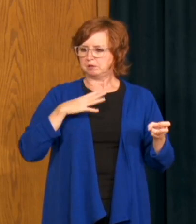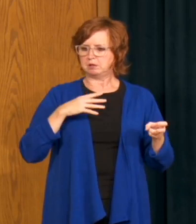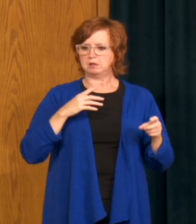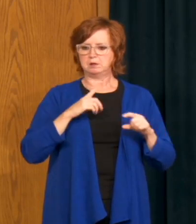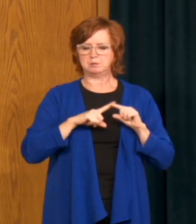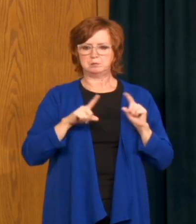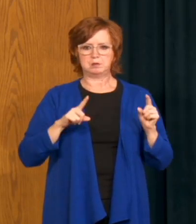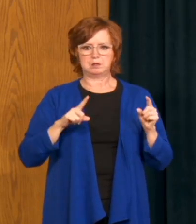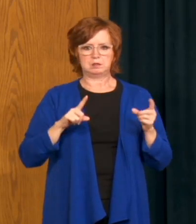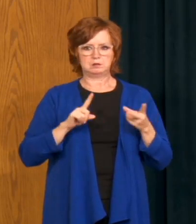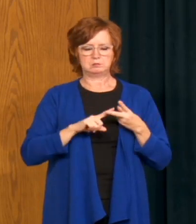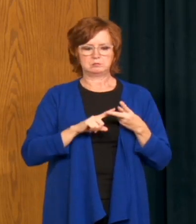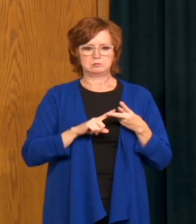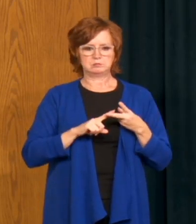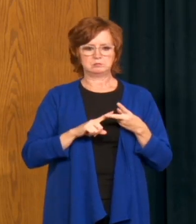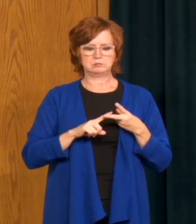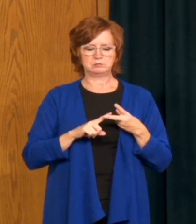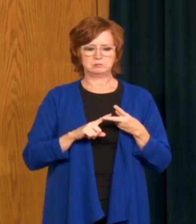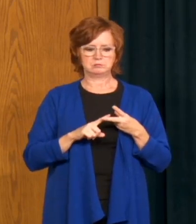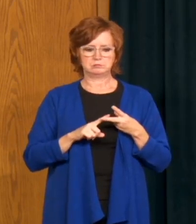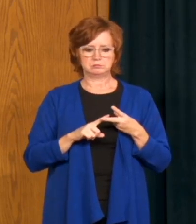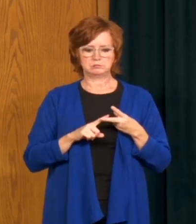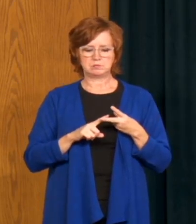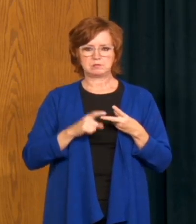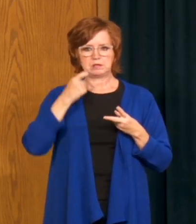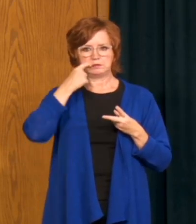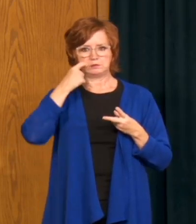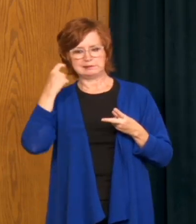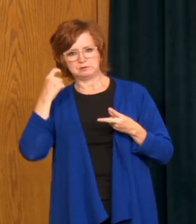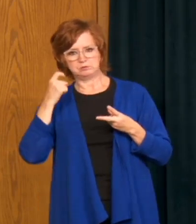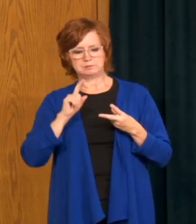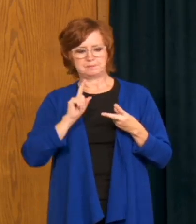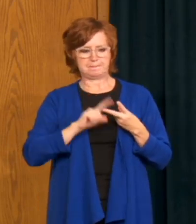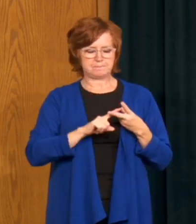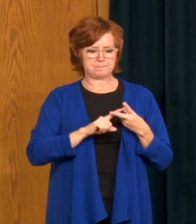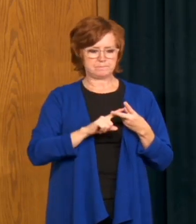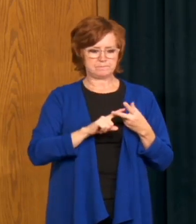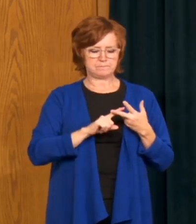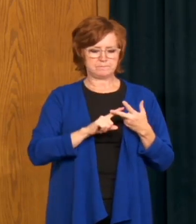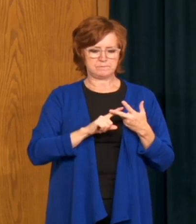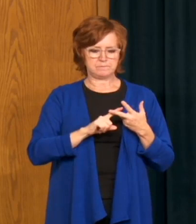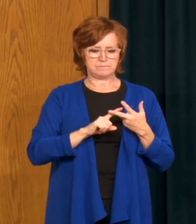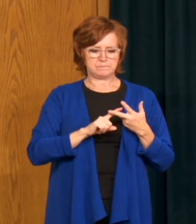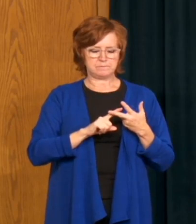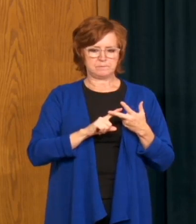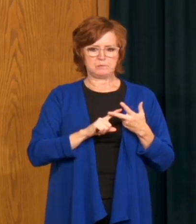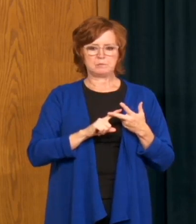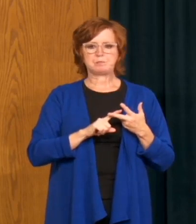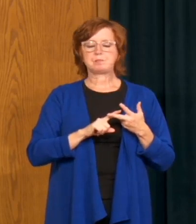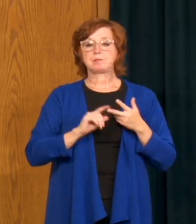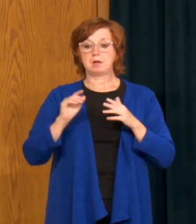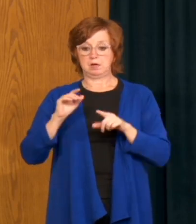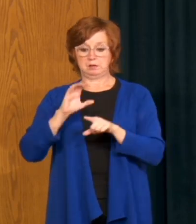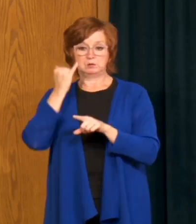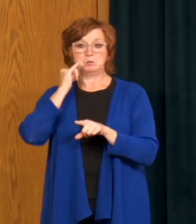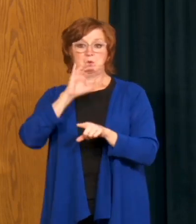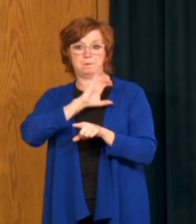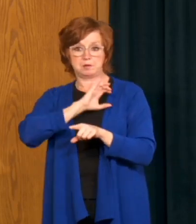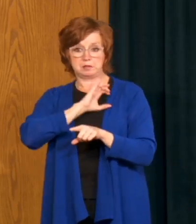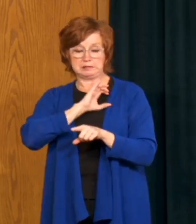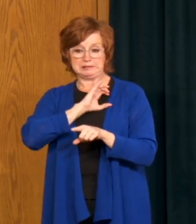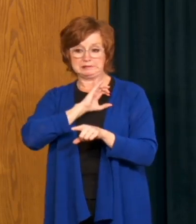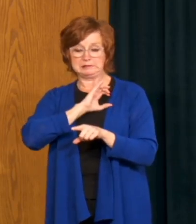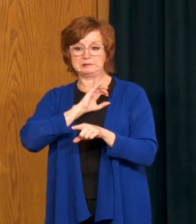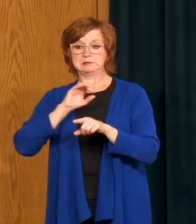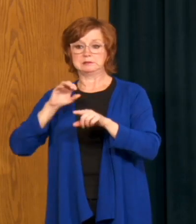interministerial task force, lots of initiatives at a community level where there's been strong collaboration between police services, mental health